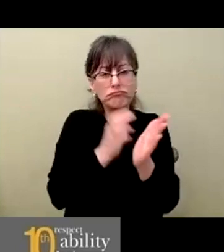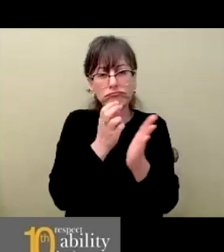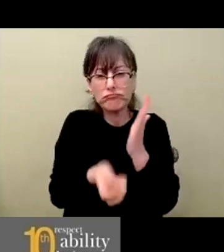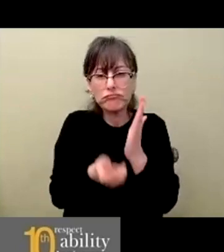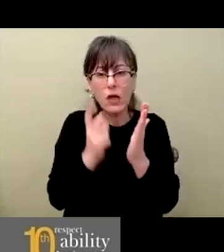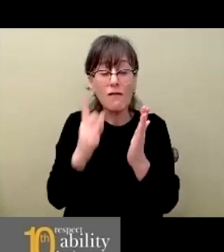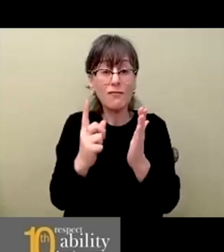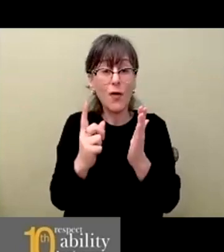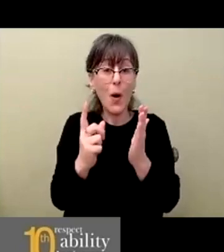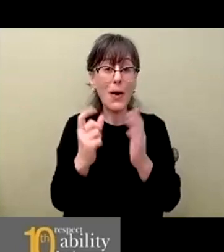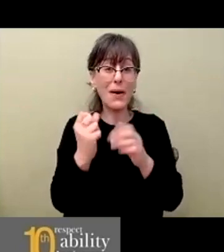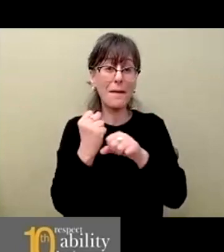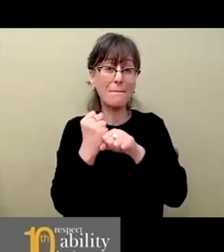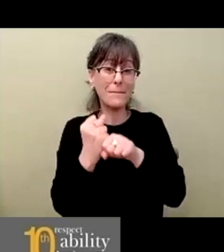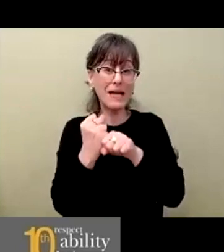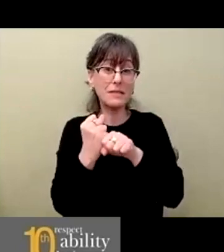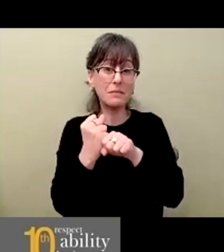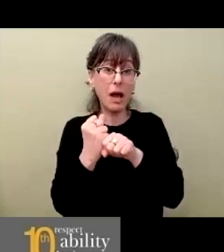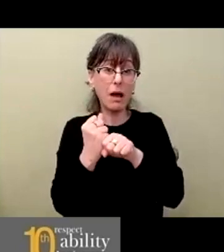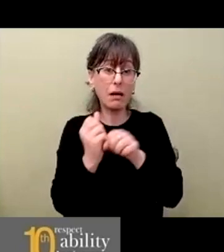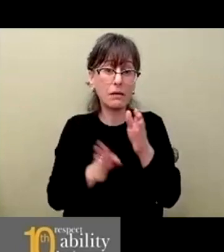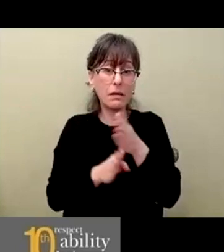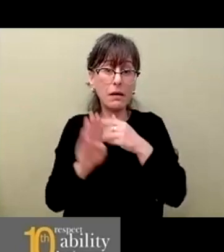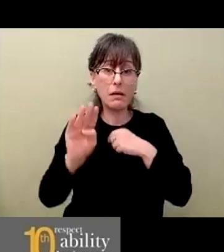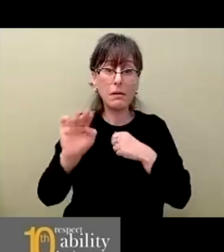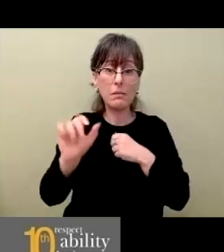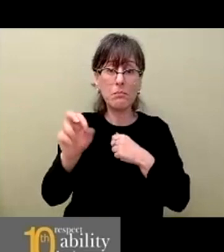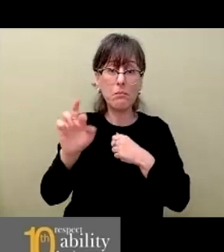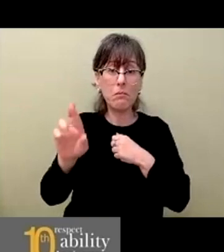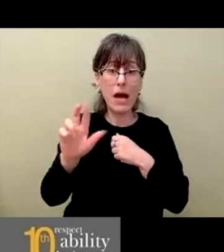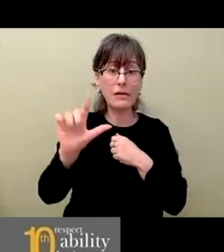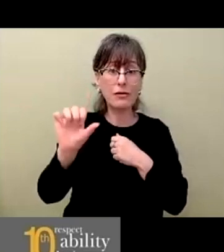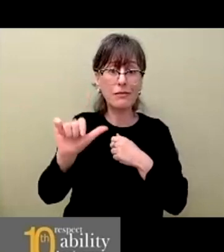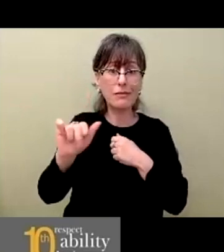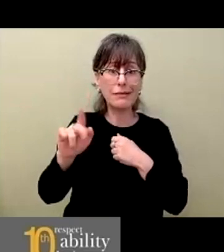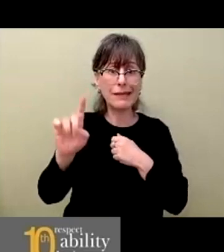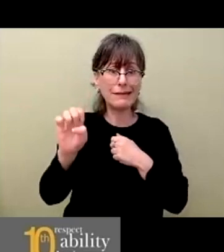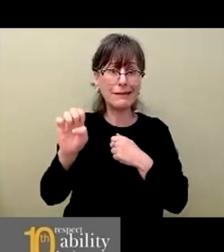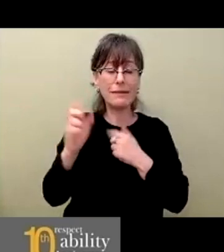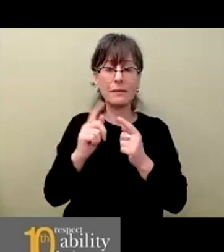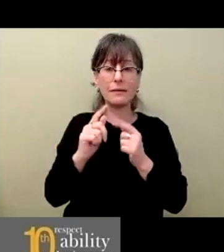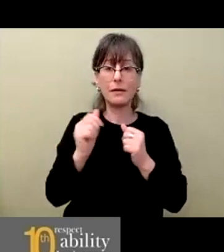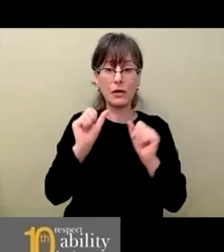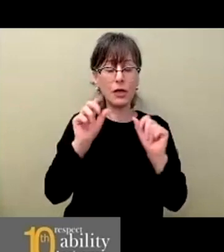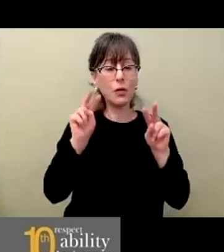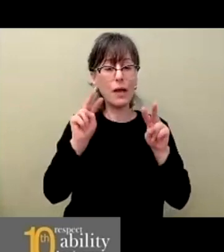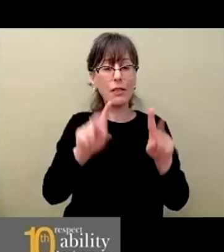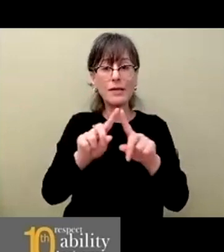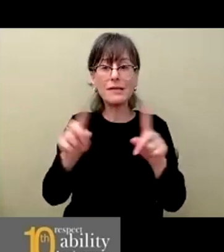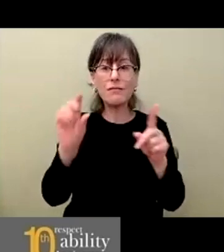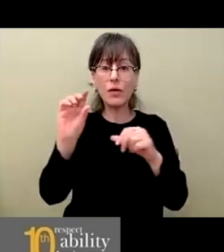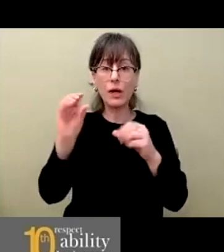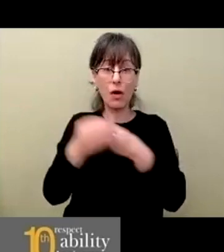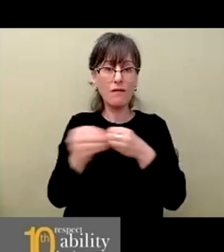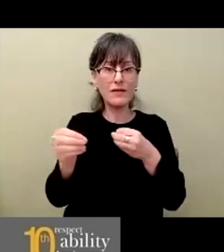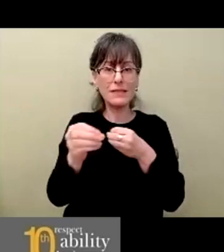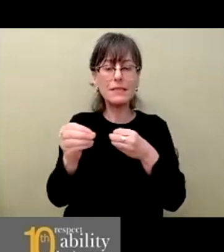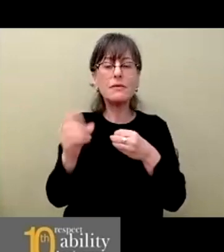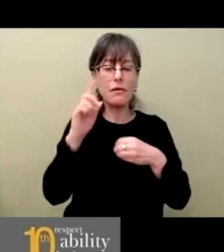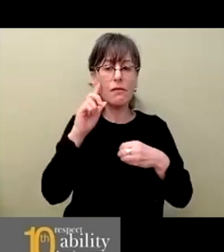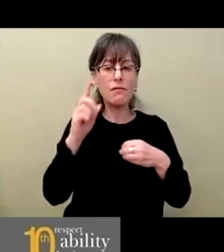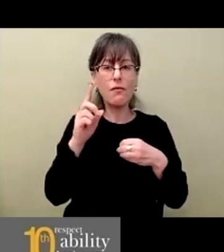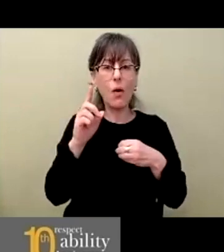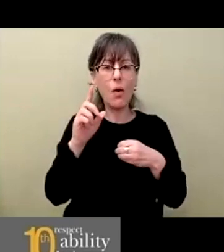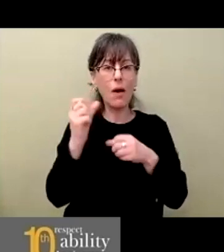league baseball, you can look up the offices of minor league baseball, and I guarantee you there is somebody